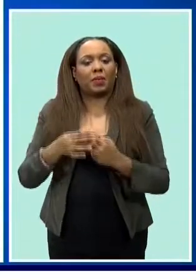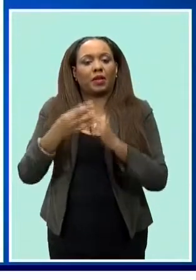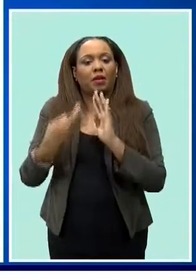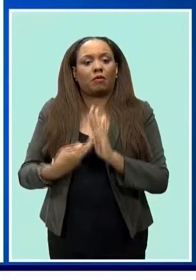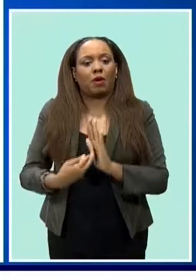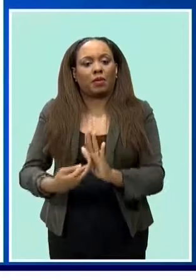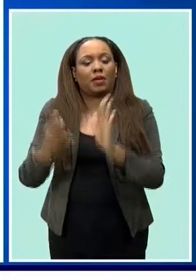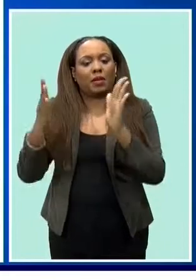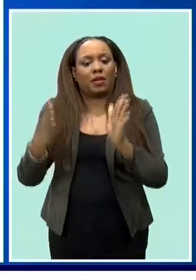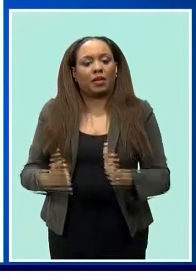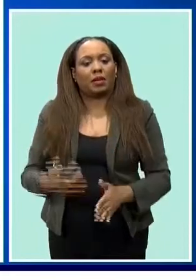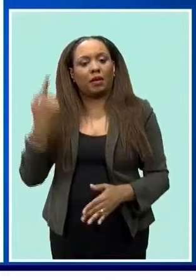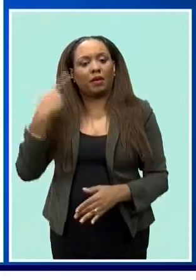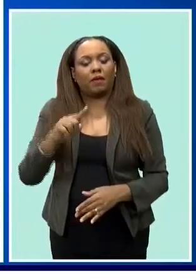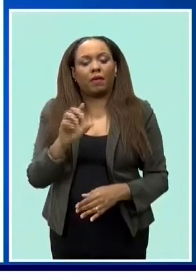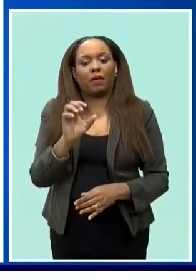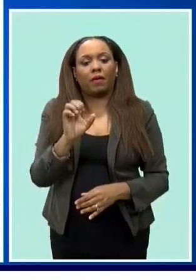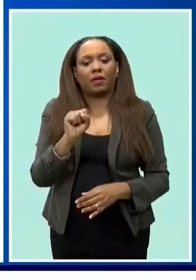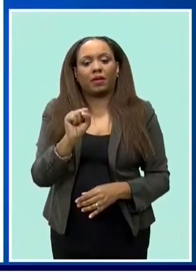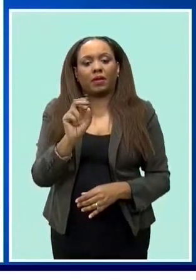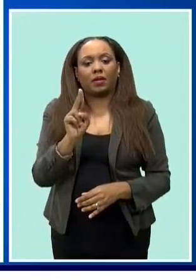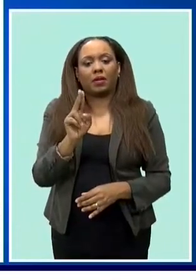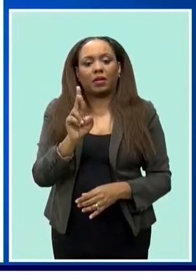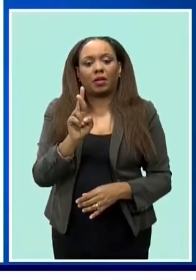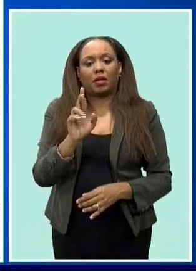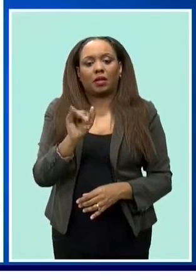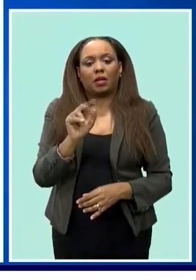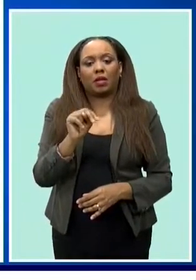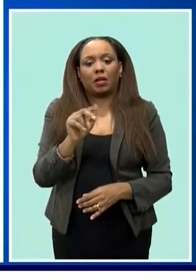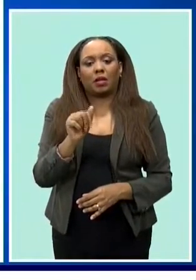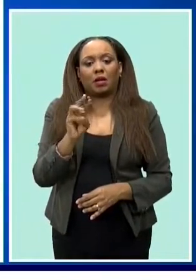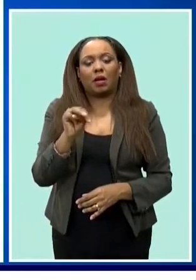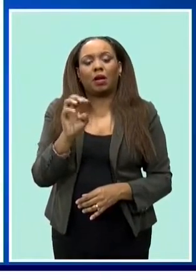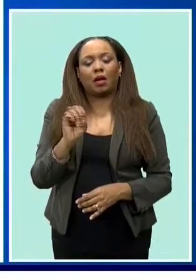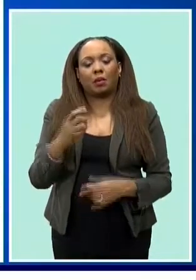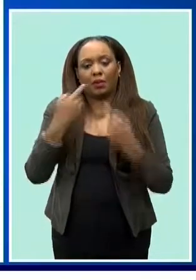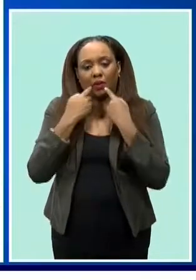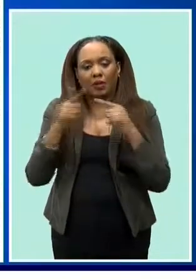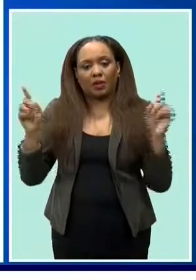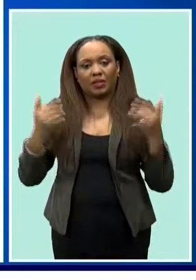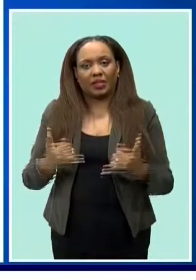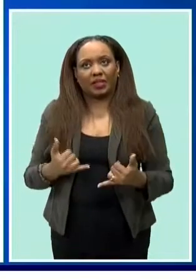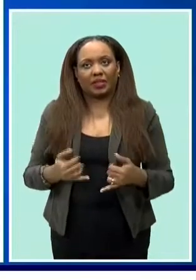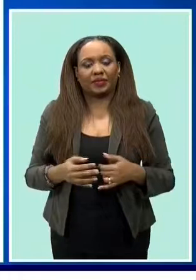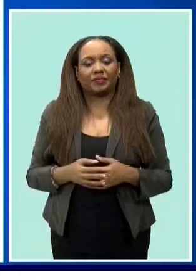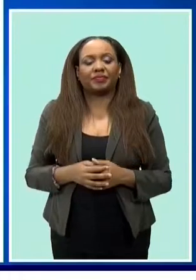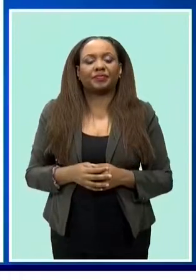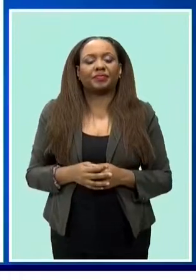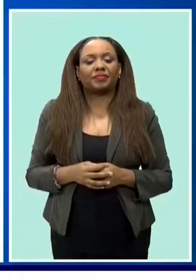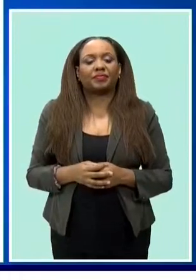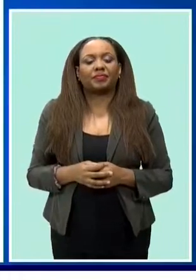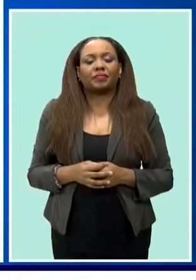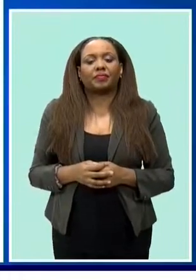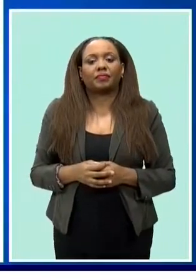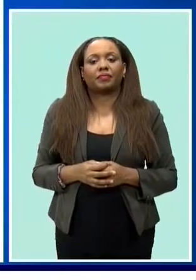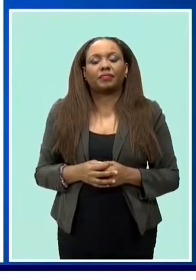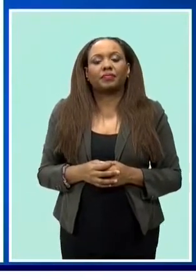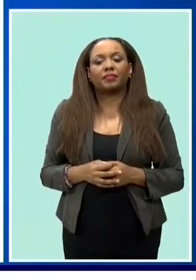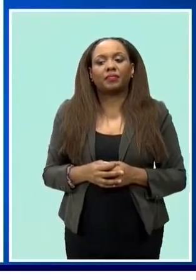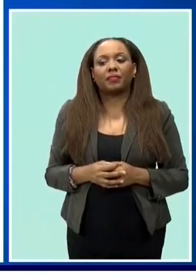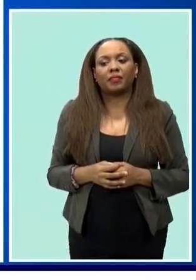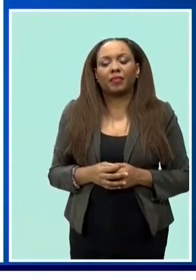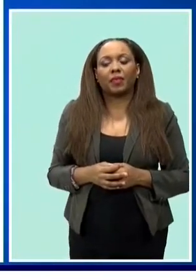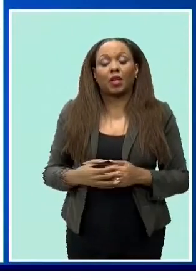Richard Cheltenham, made the announcement just before the sitting wrapped up for the day. Her duties will involve